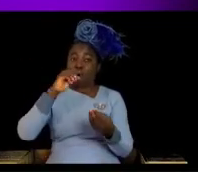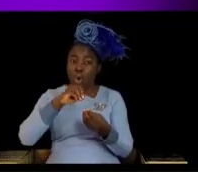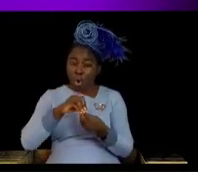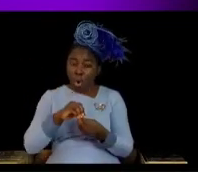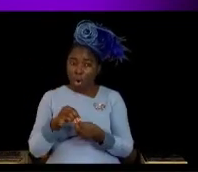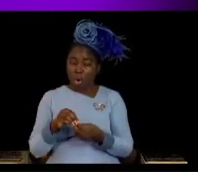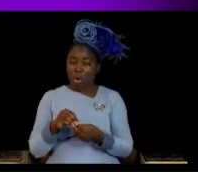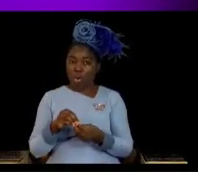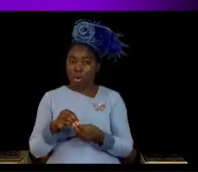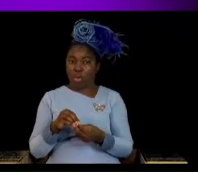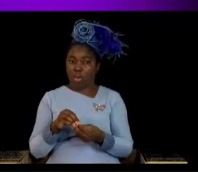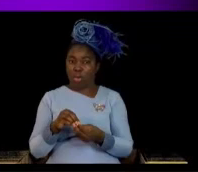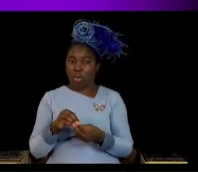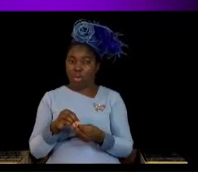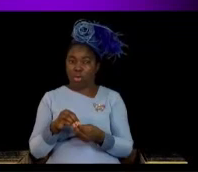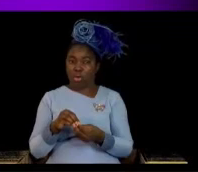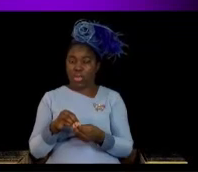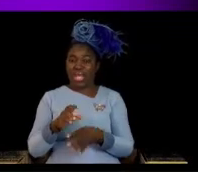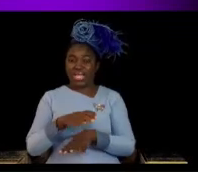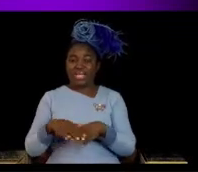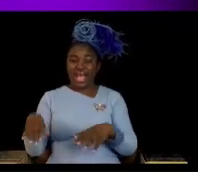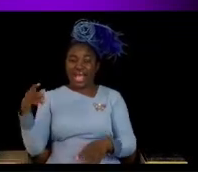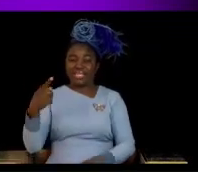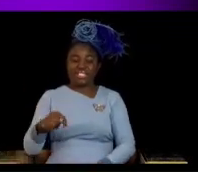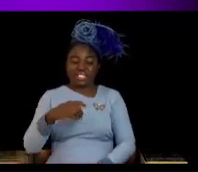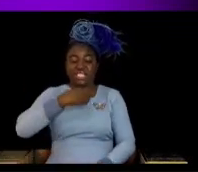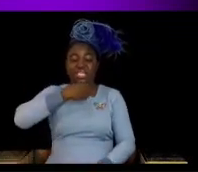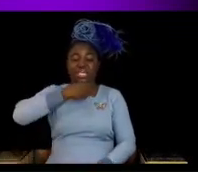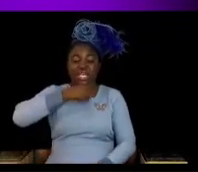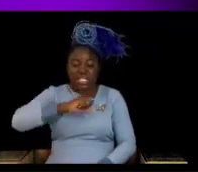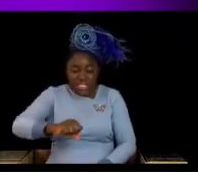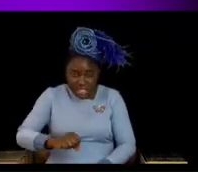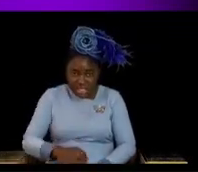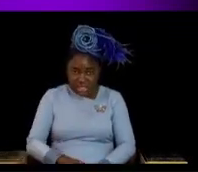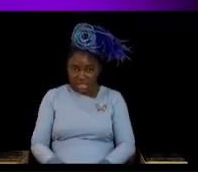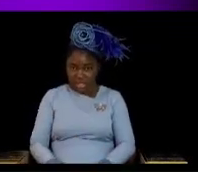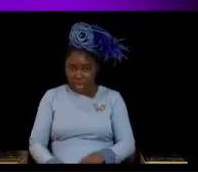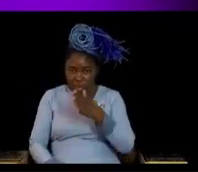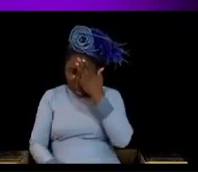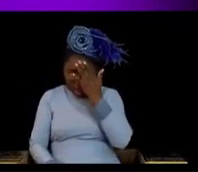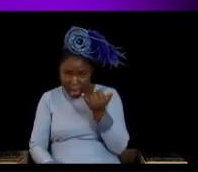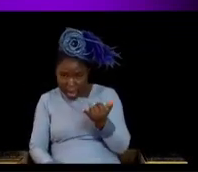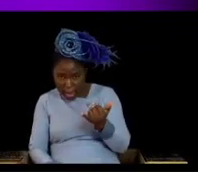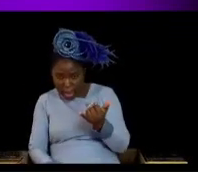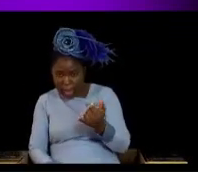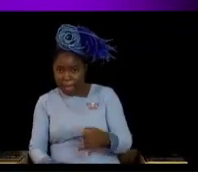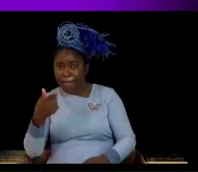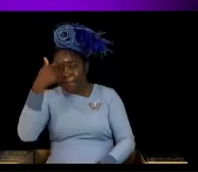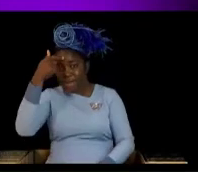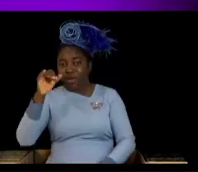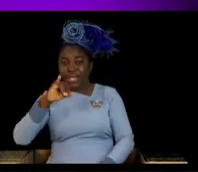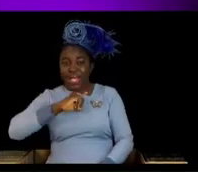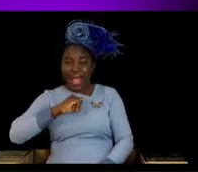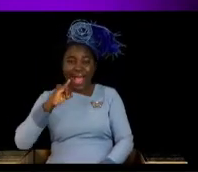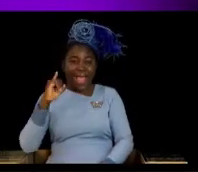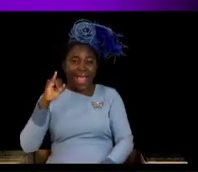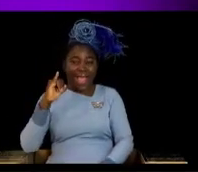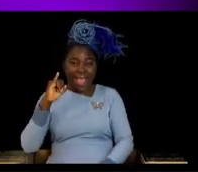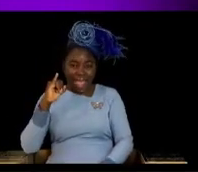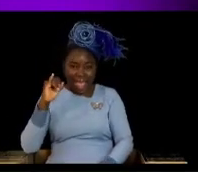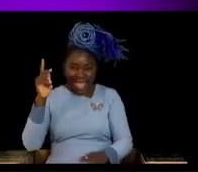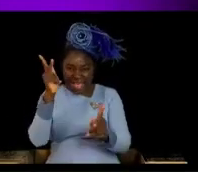mi than the ancients. Ju awon agba lo. Why? Idi re. Because I keep